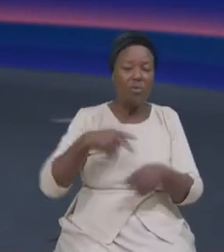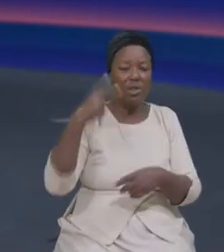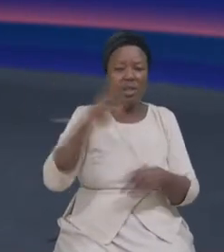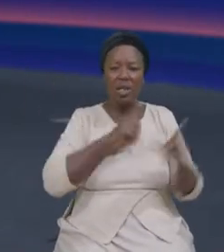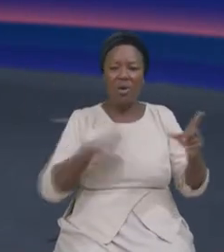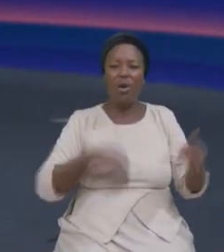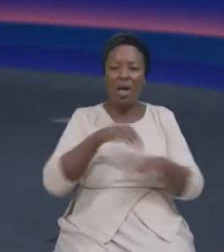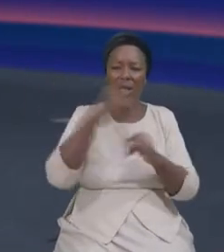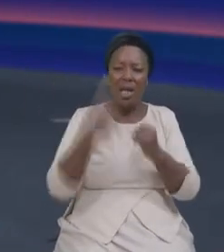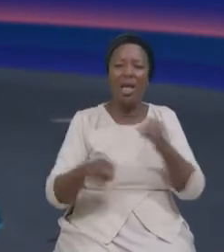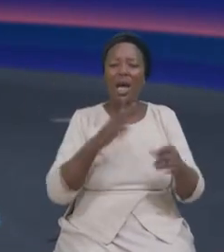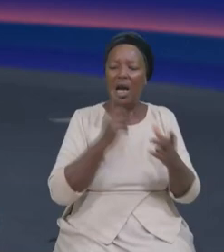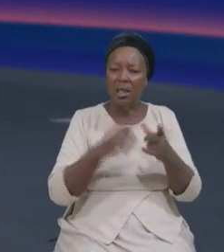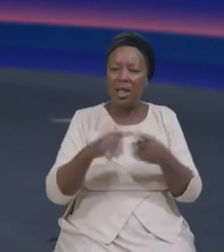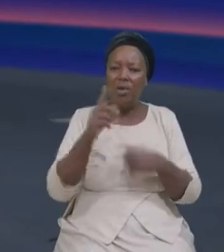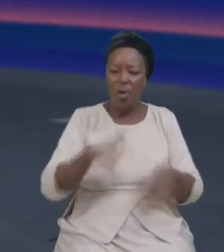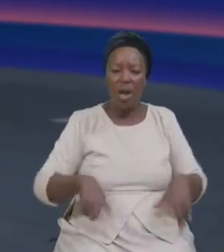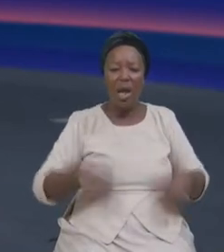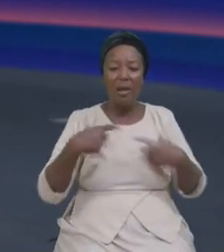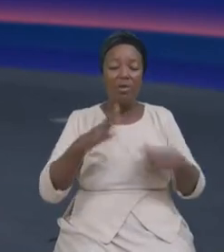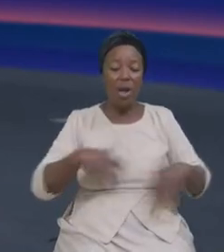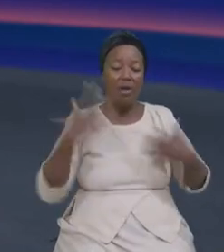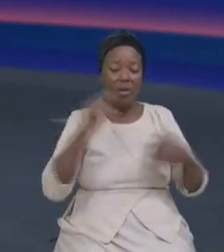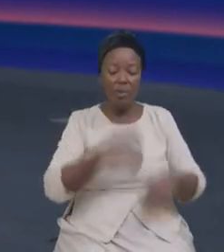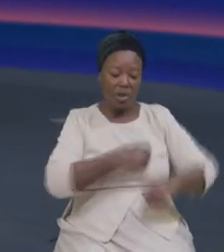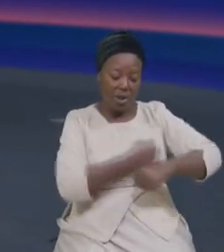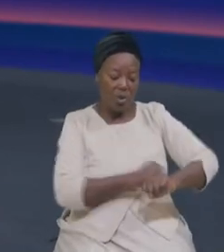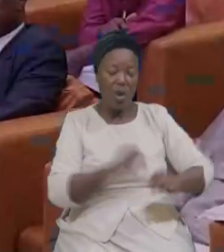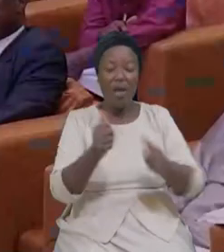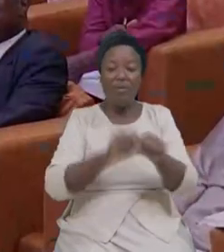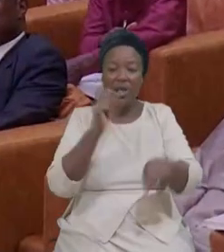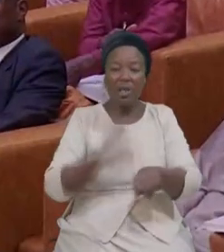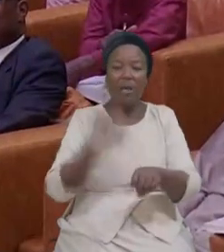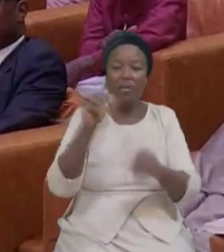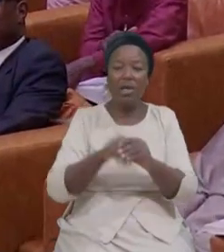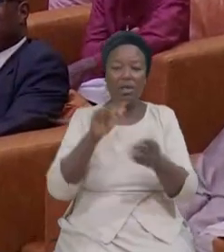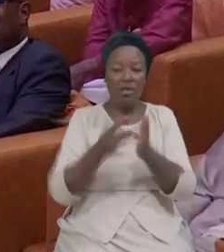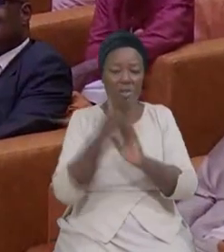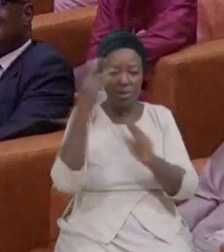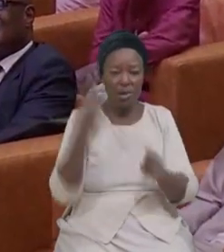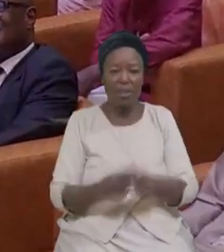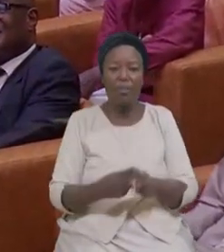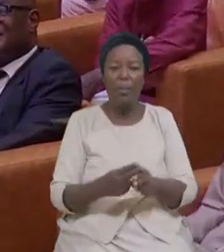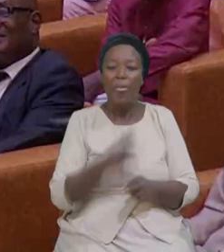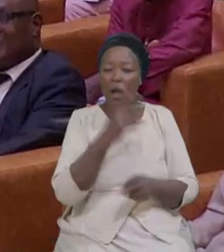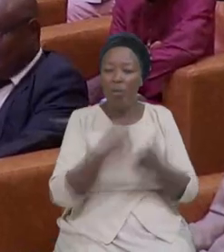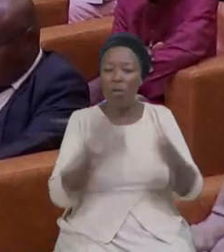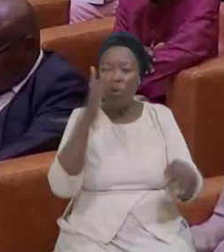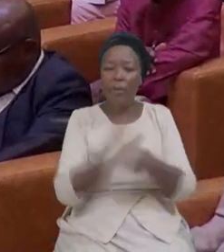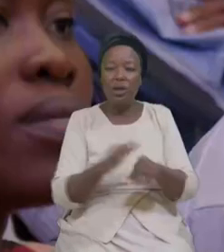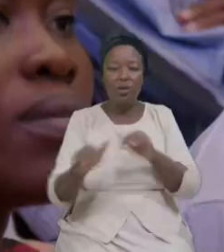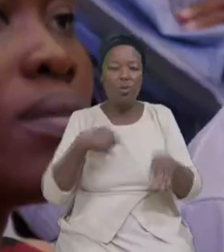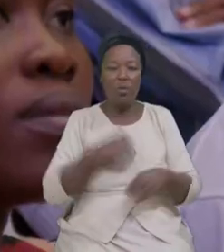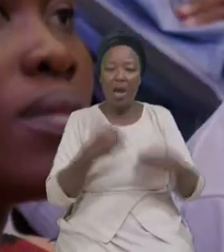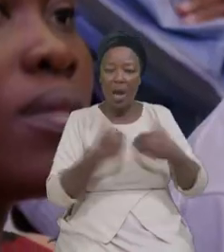be secured in every way, every form, in Jesus' name. What promises do we have that we know? He has given